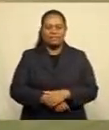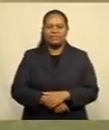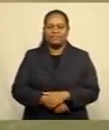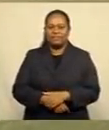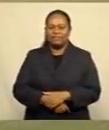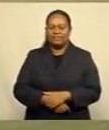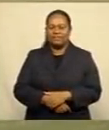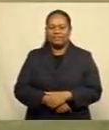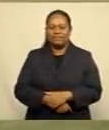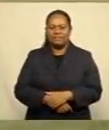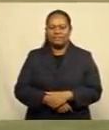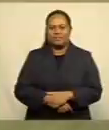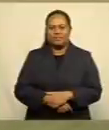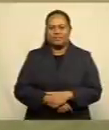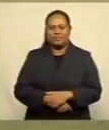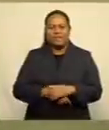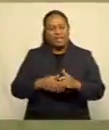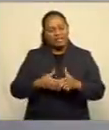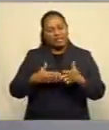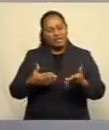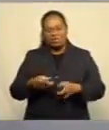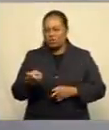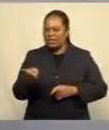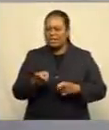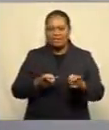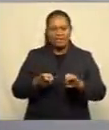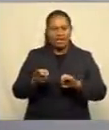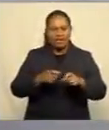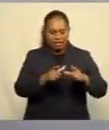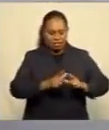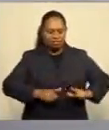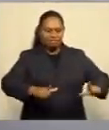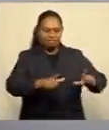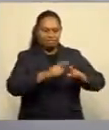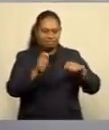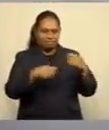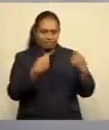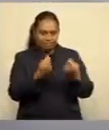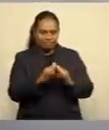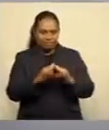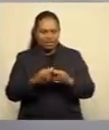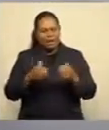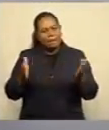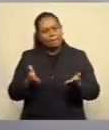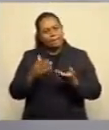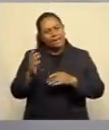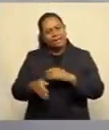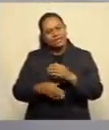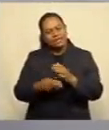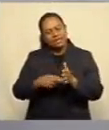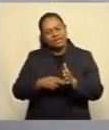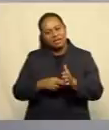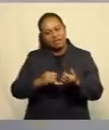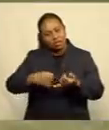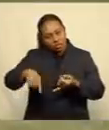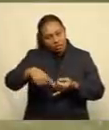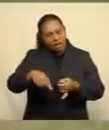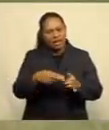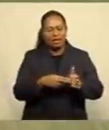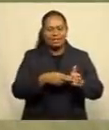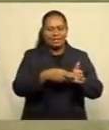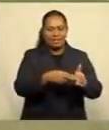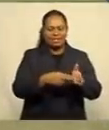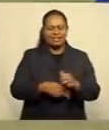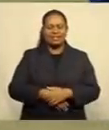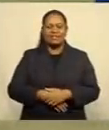invite local team which play in Suva and Nandi so that they can have